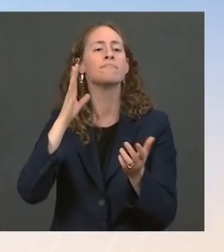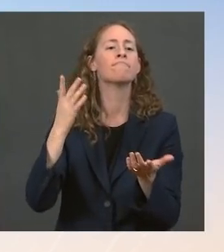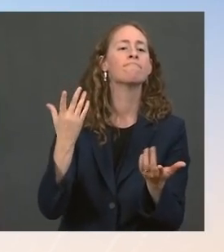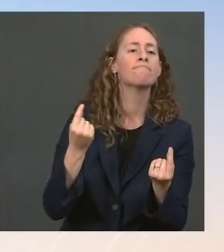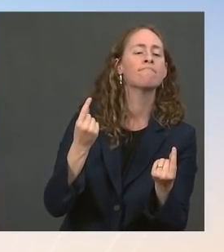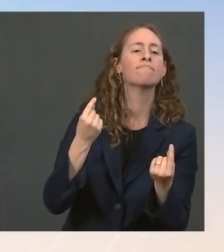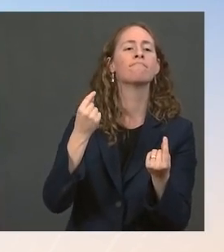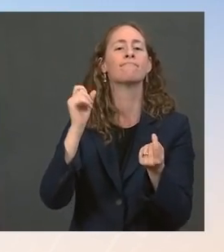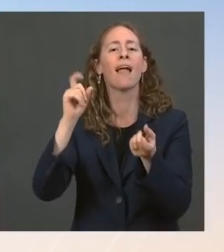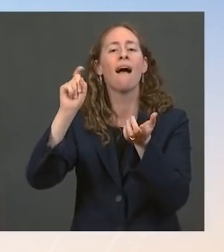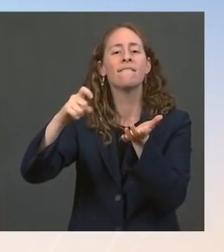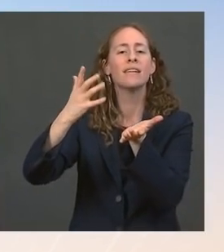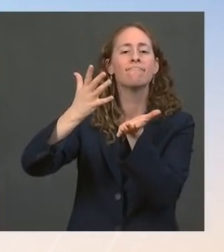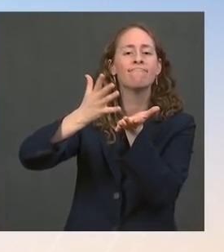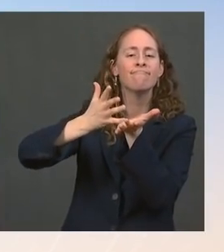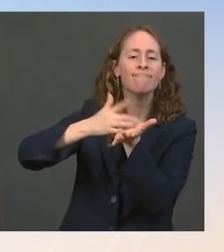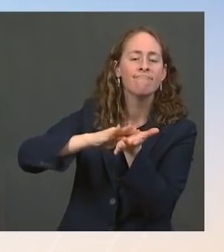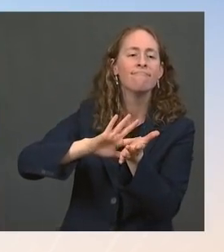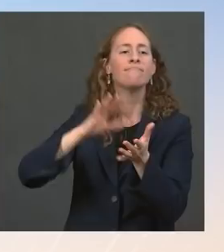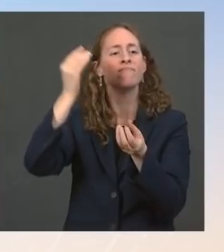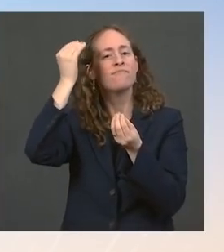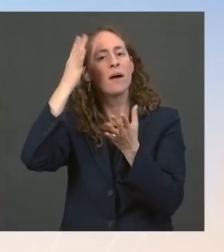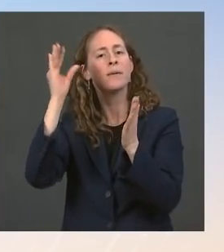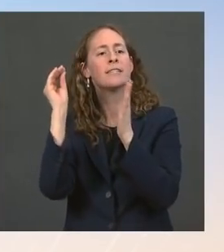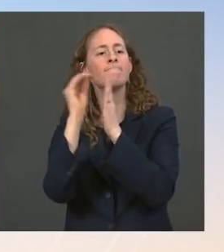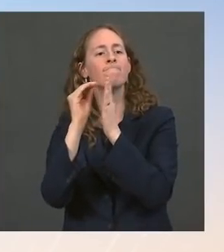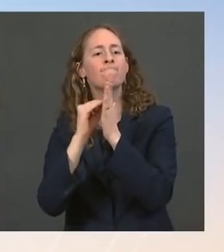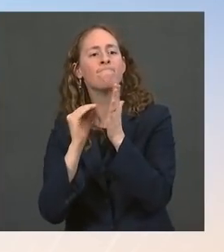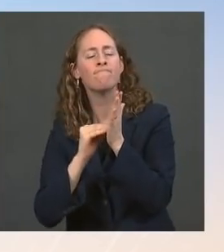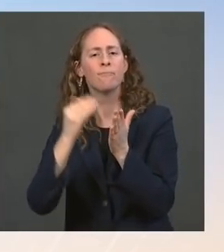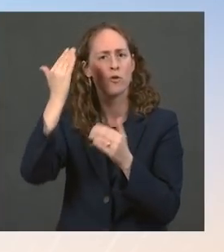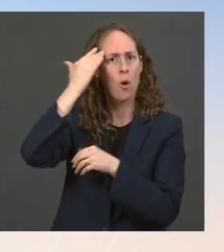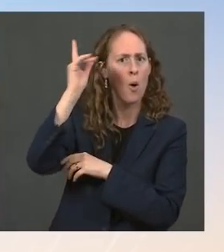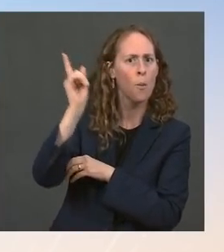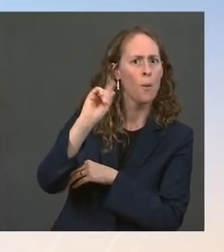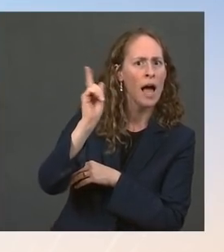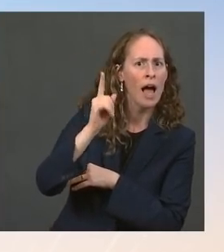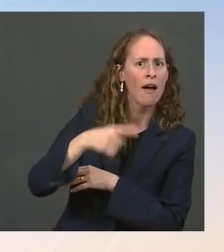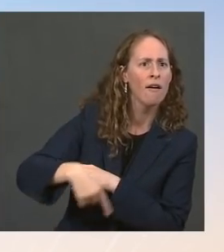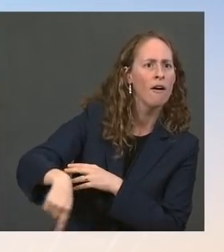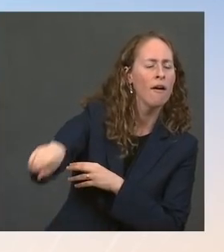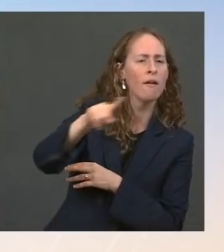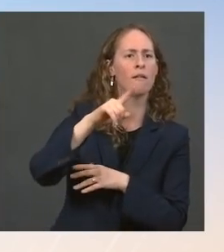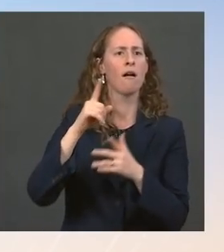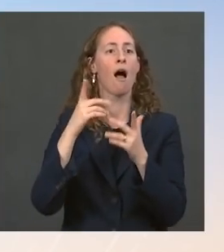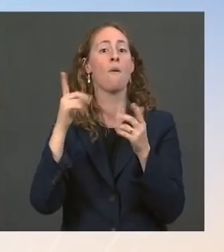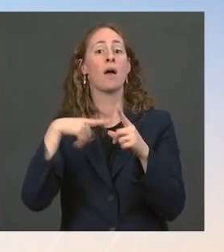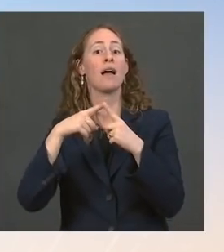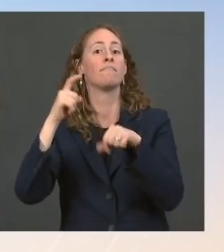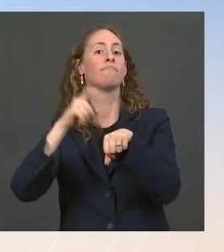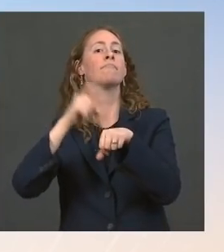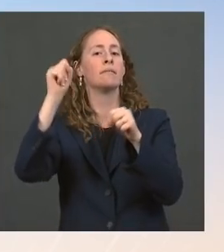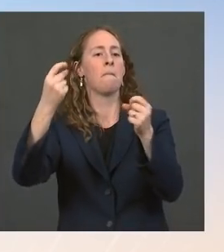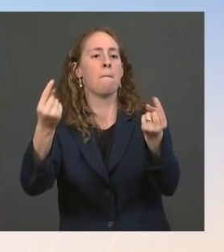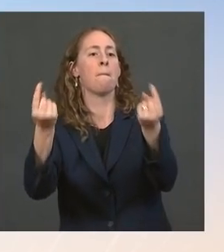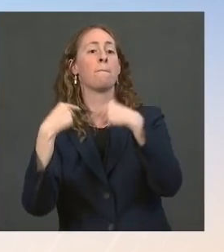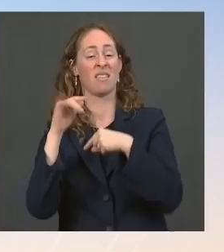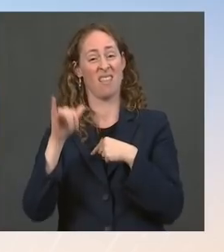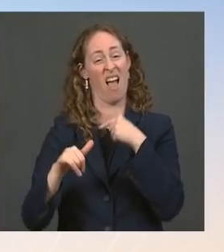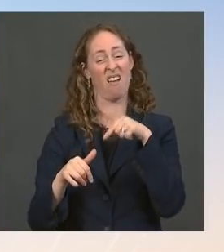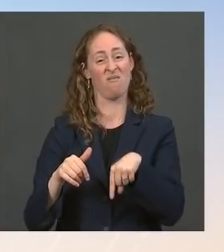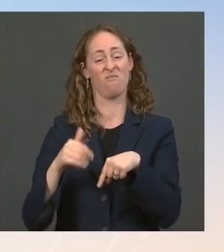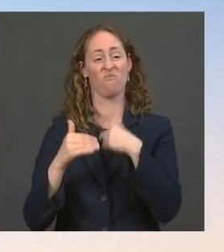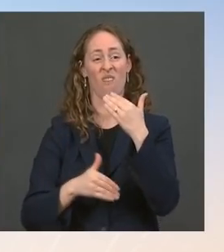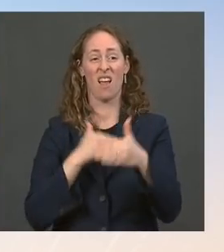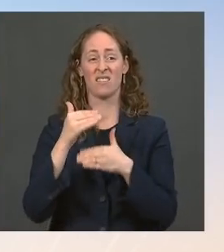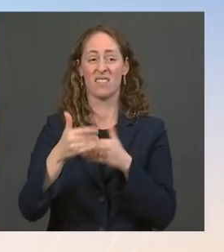be, we can ensure we know where they are, and we can ensure we know when they're going to come back. So that's what the process is. If there's a